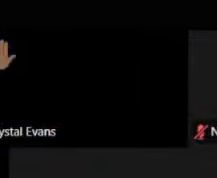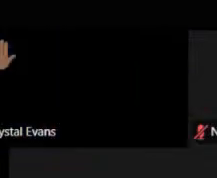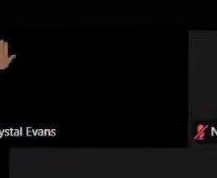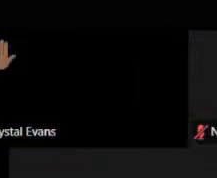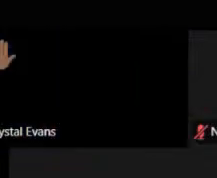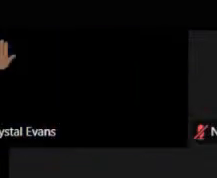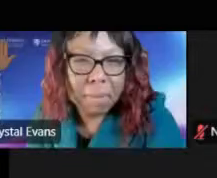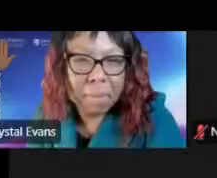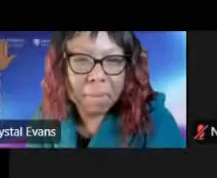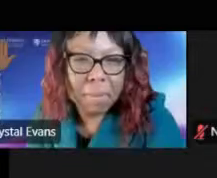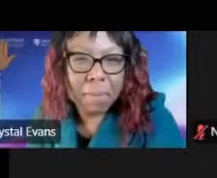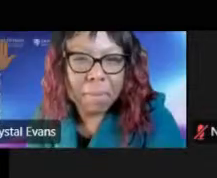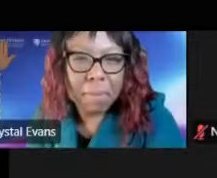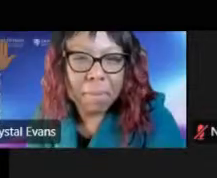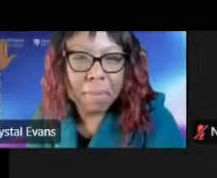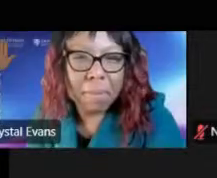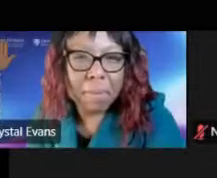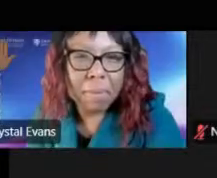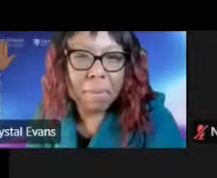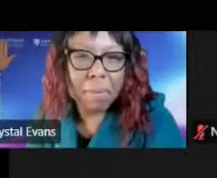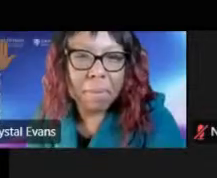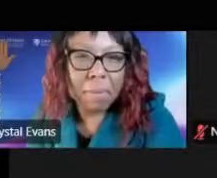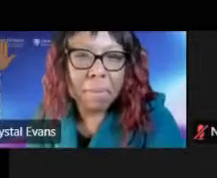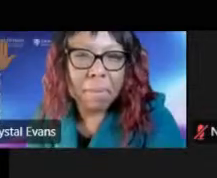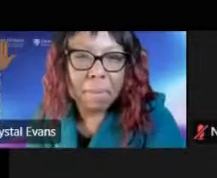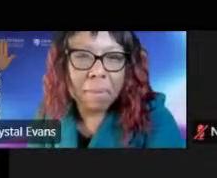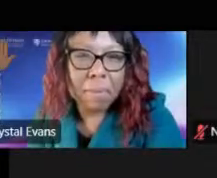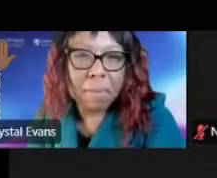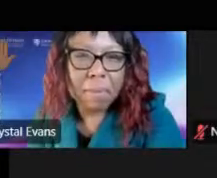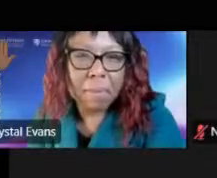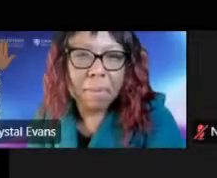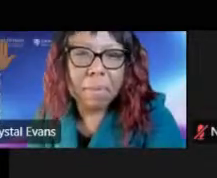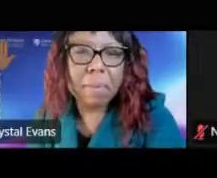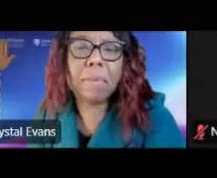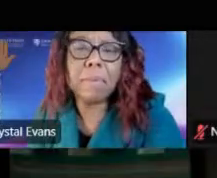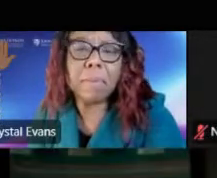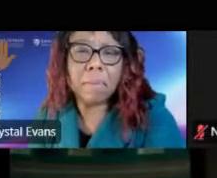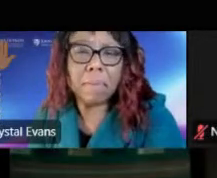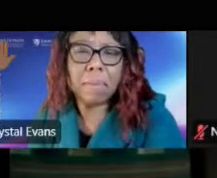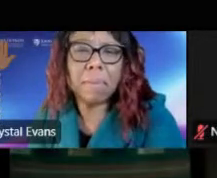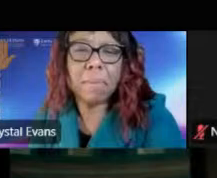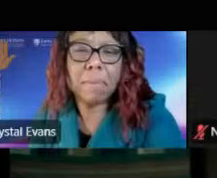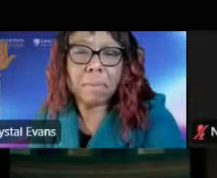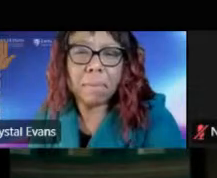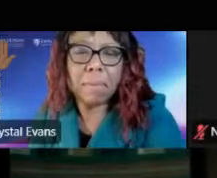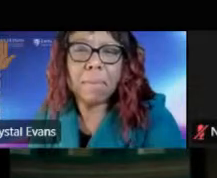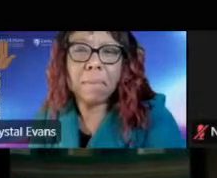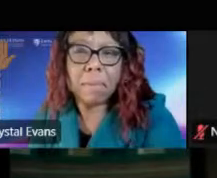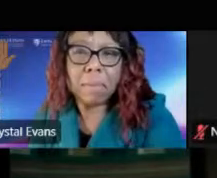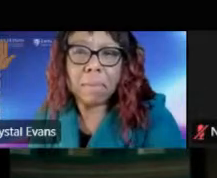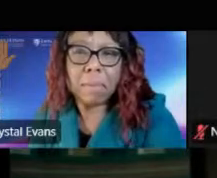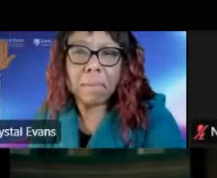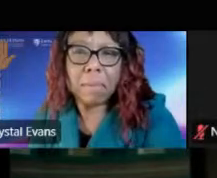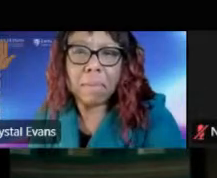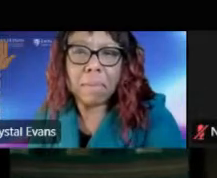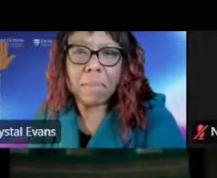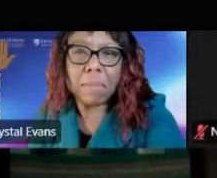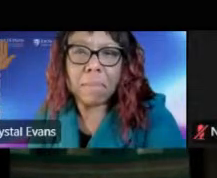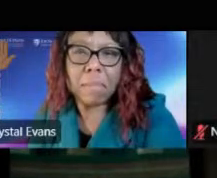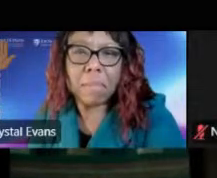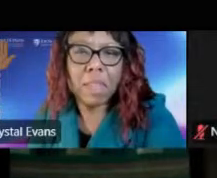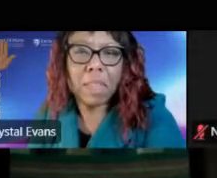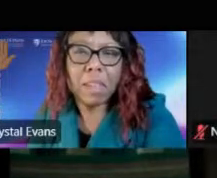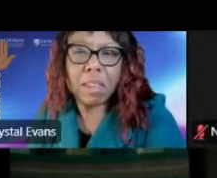both parties and acknowledge what you want out of this relationship. Right. Exactly. I think that's exactly